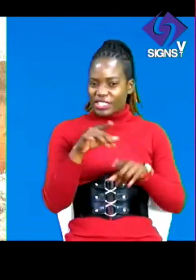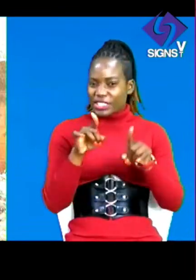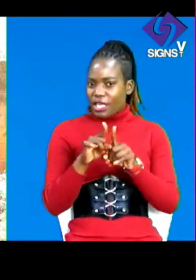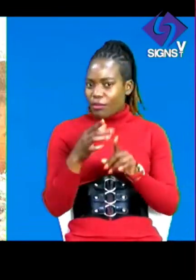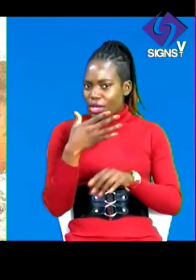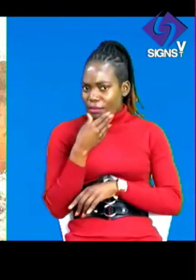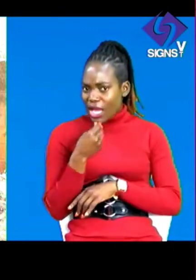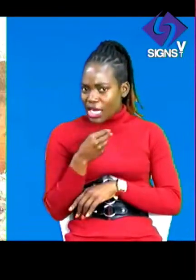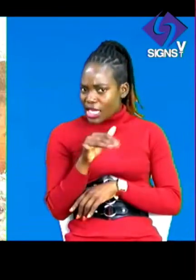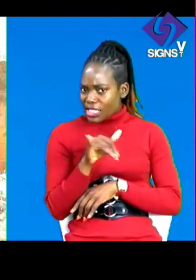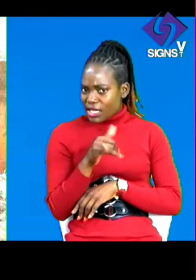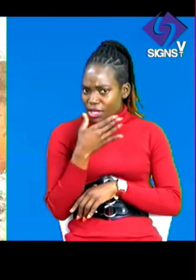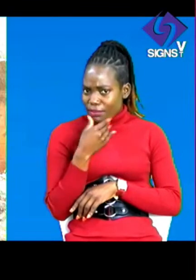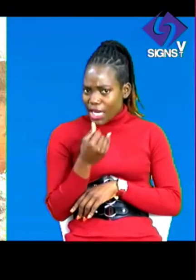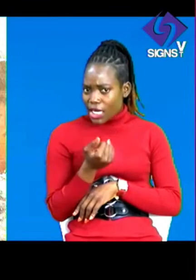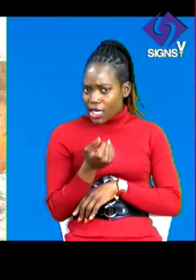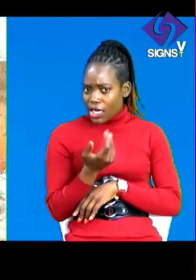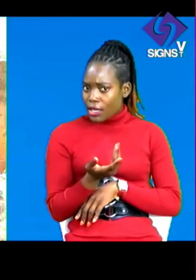modeling?